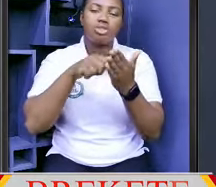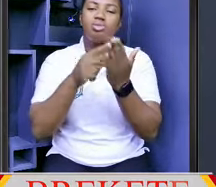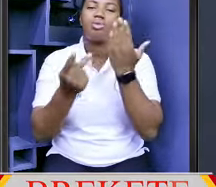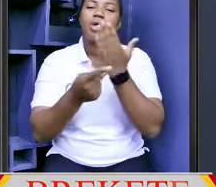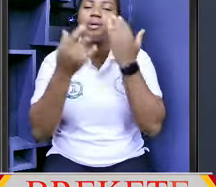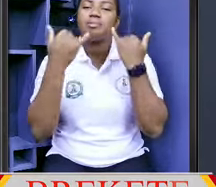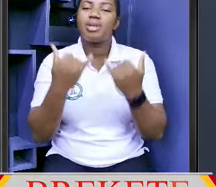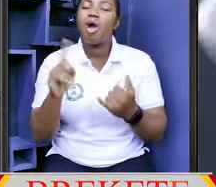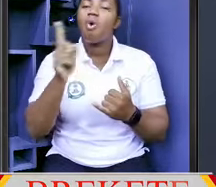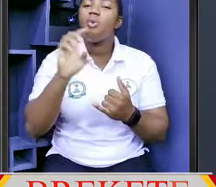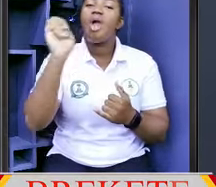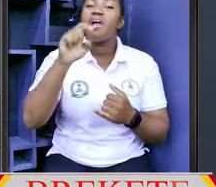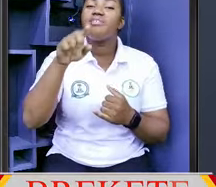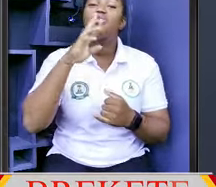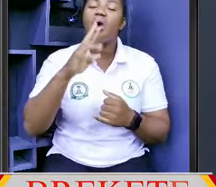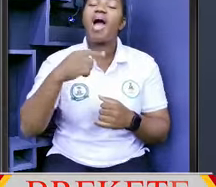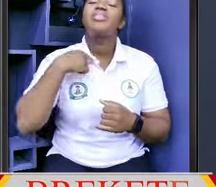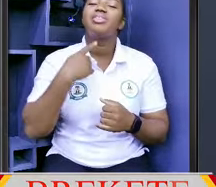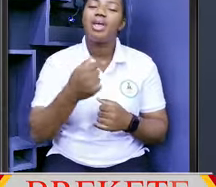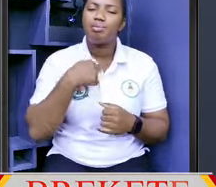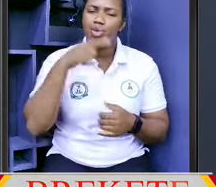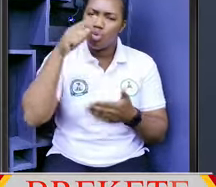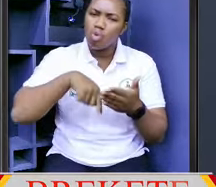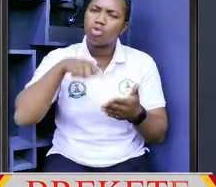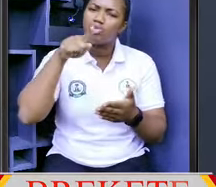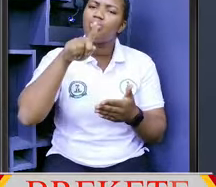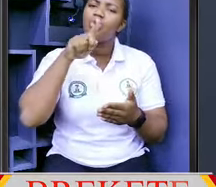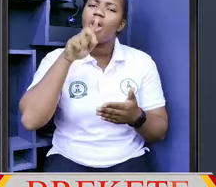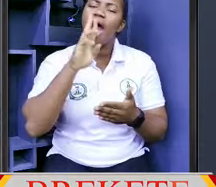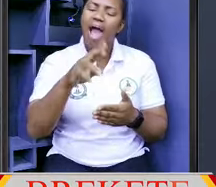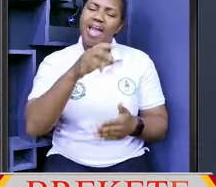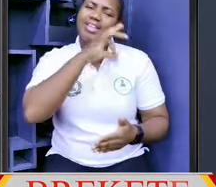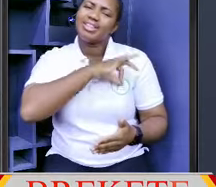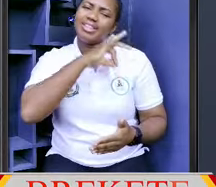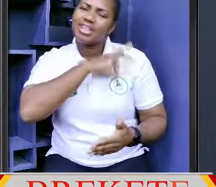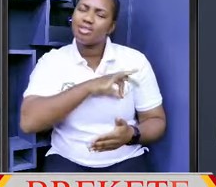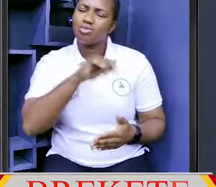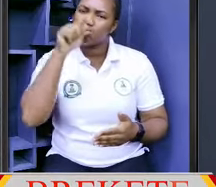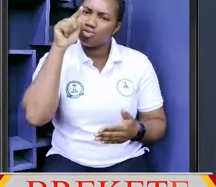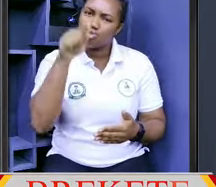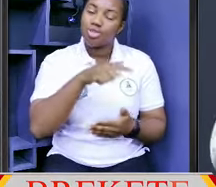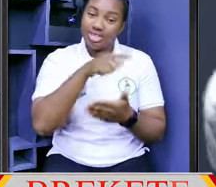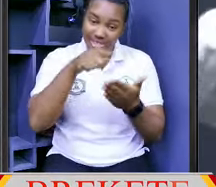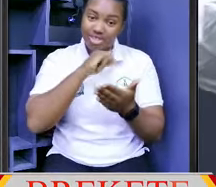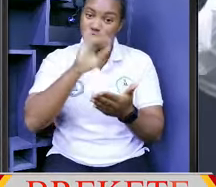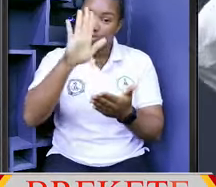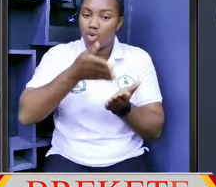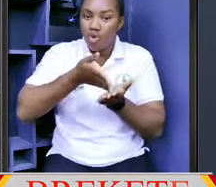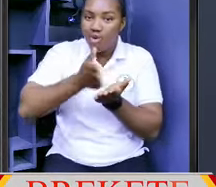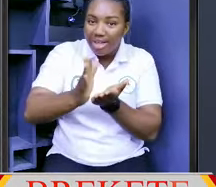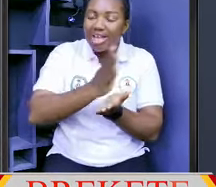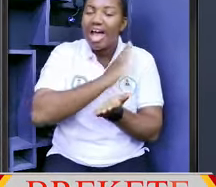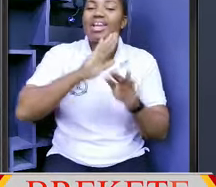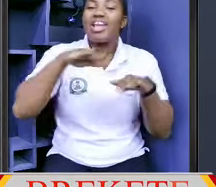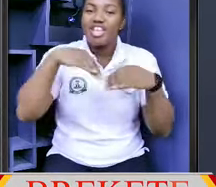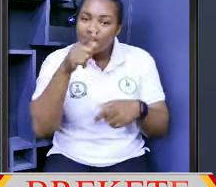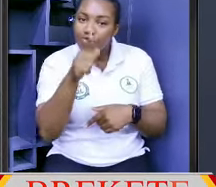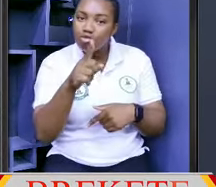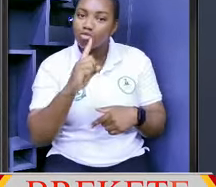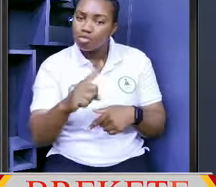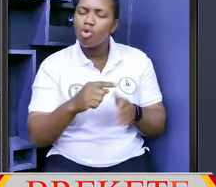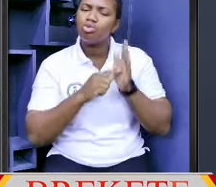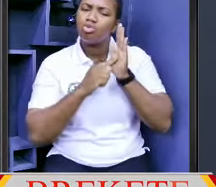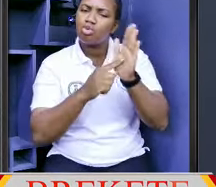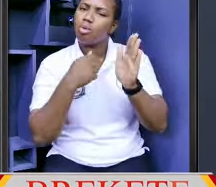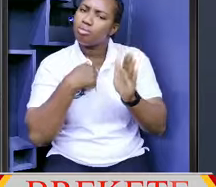now. Wherever you are, tell me what you are entitled to. This now your right, and they give you. Show